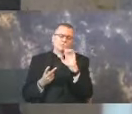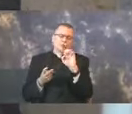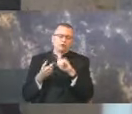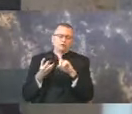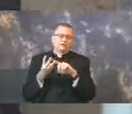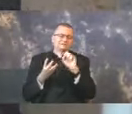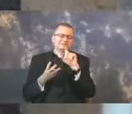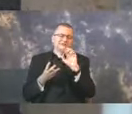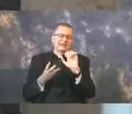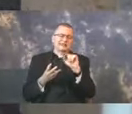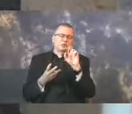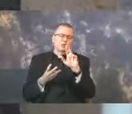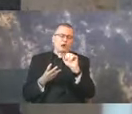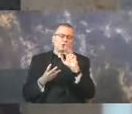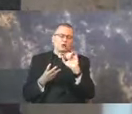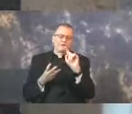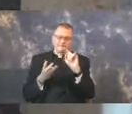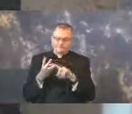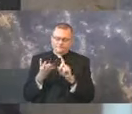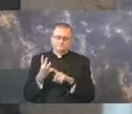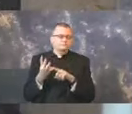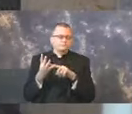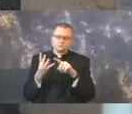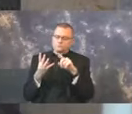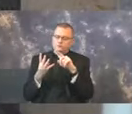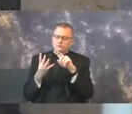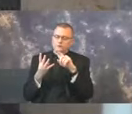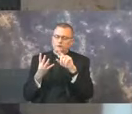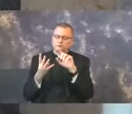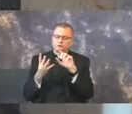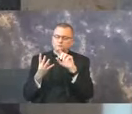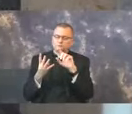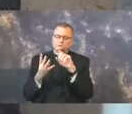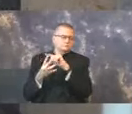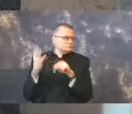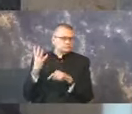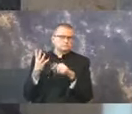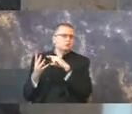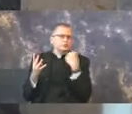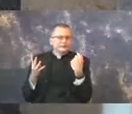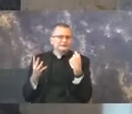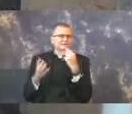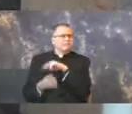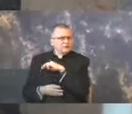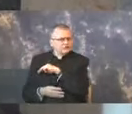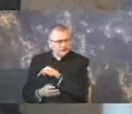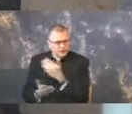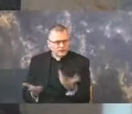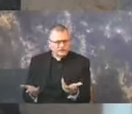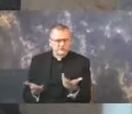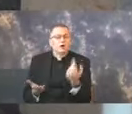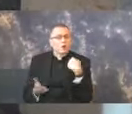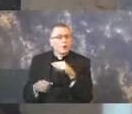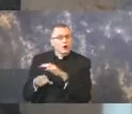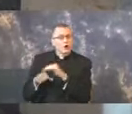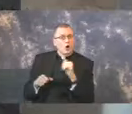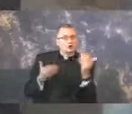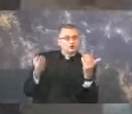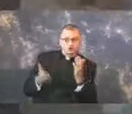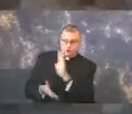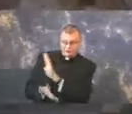Routhers. All were priests and missionaries. Are we not called to follow their example in